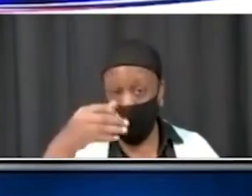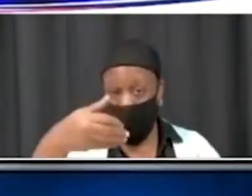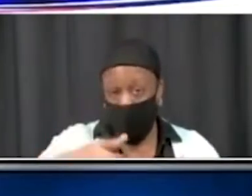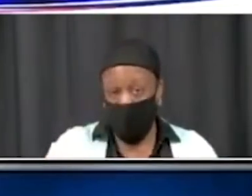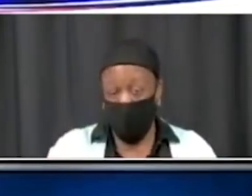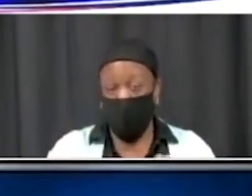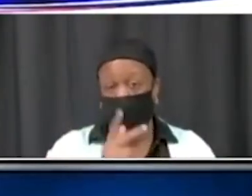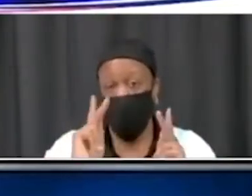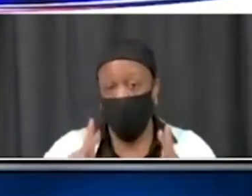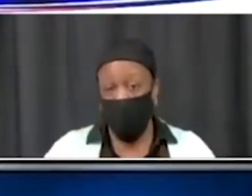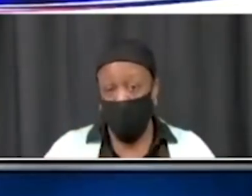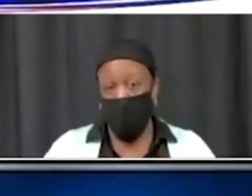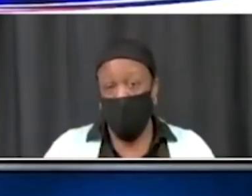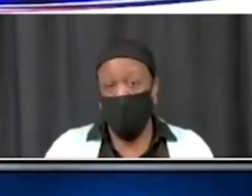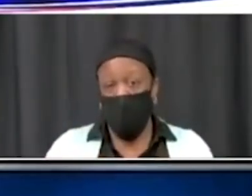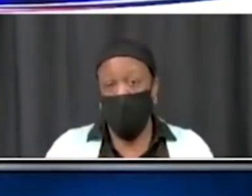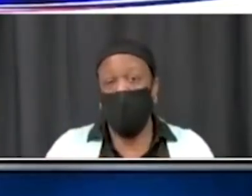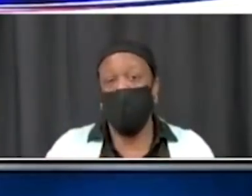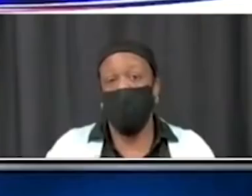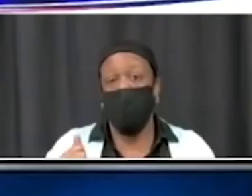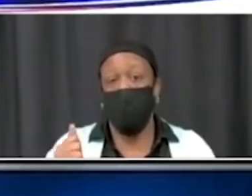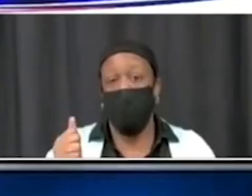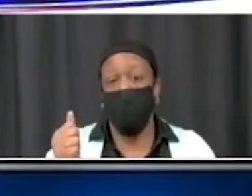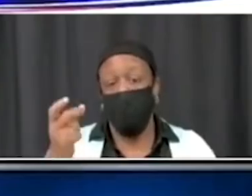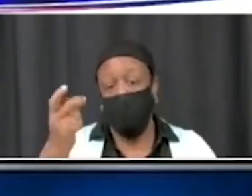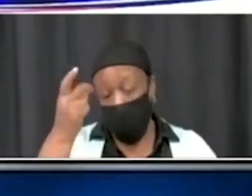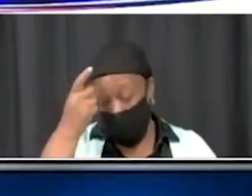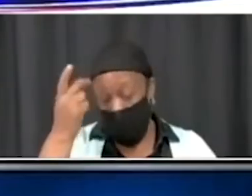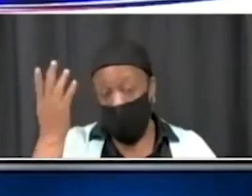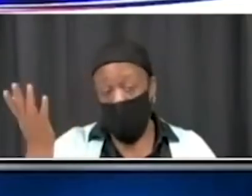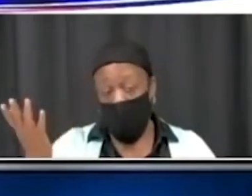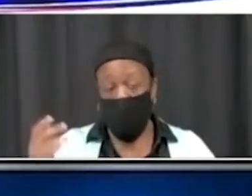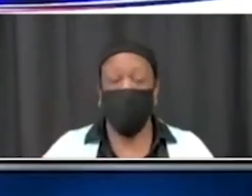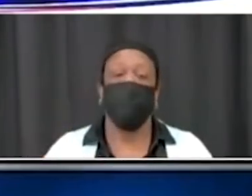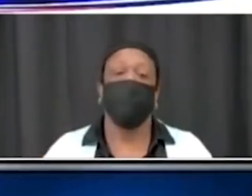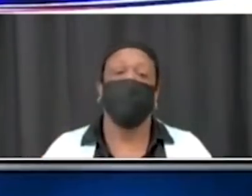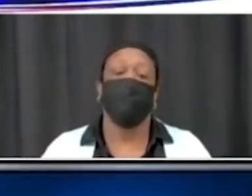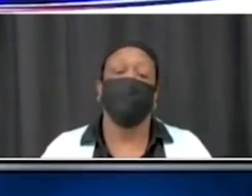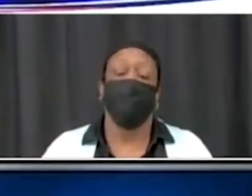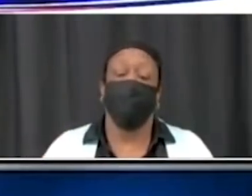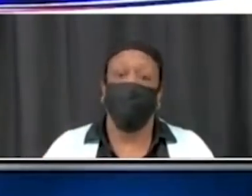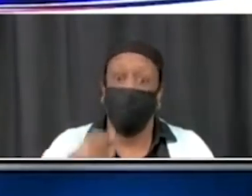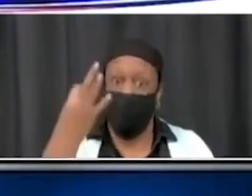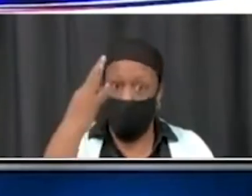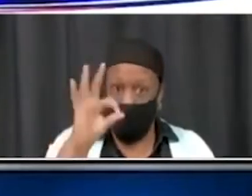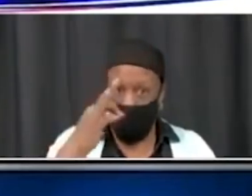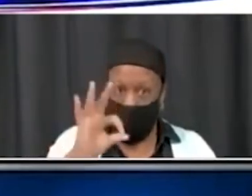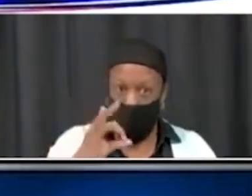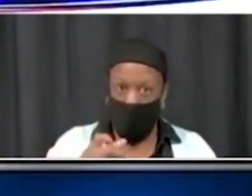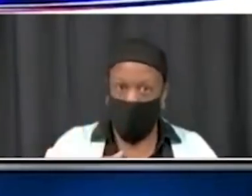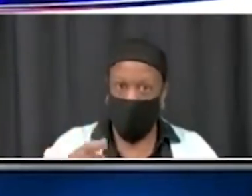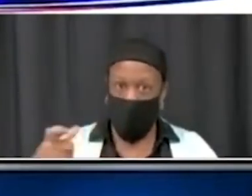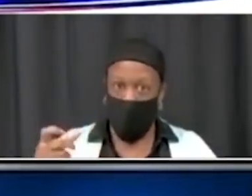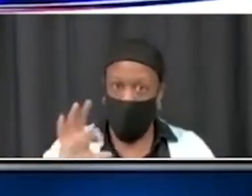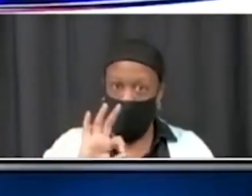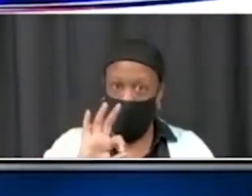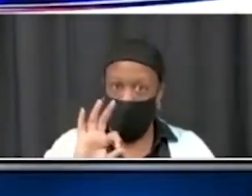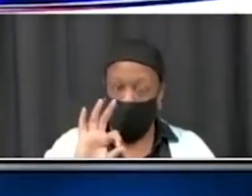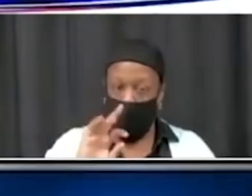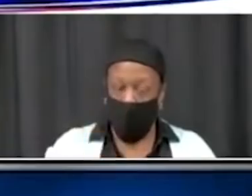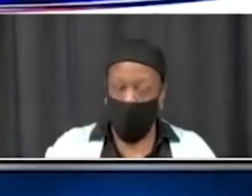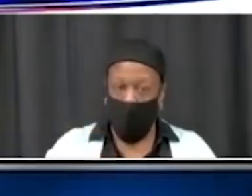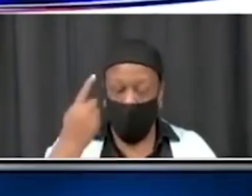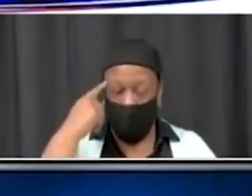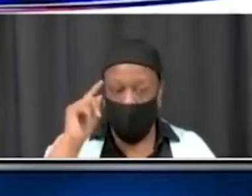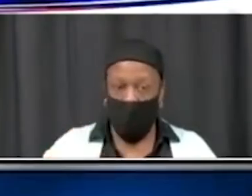the adherence to these measures. The compliance team would